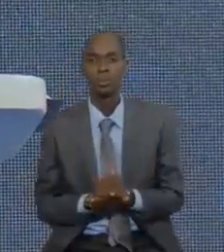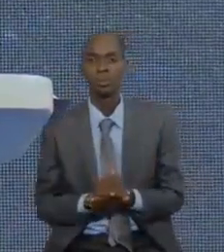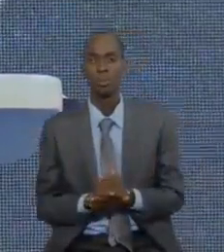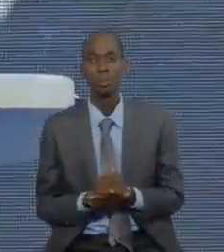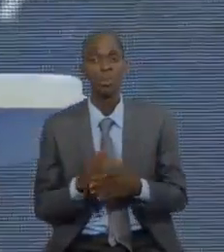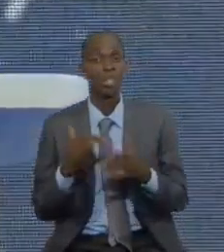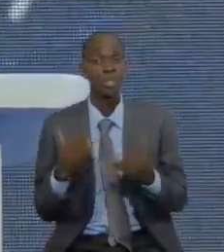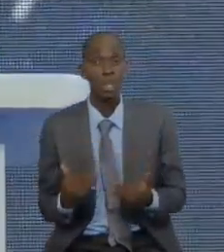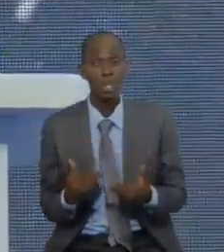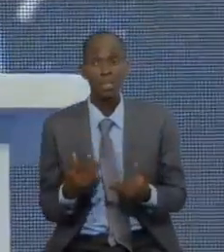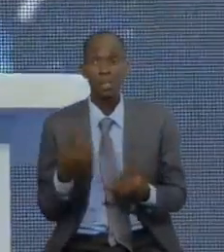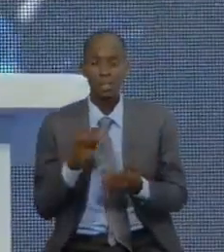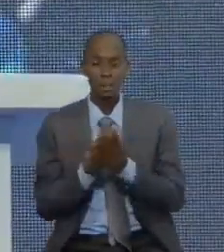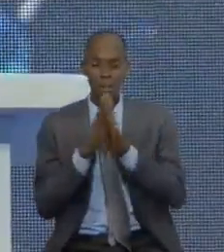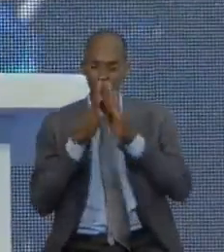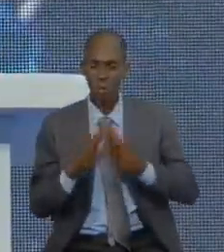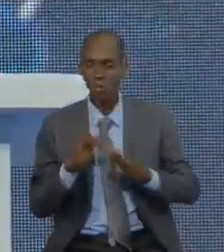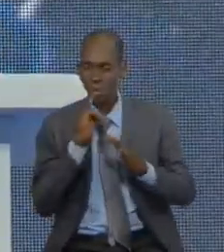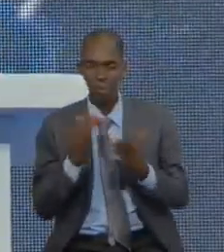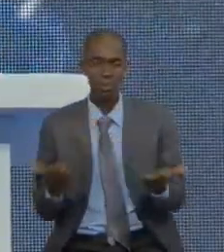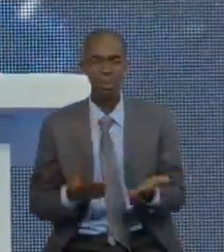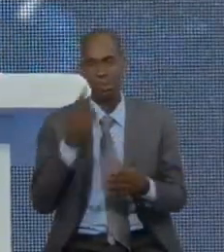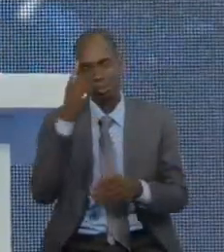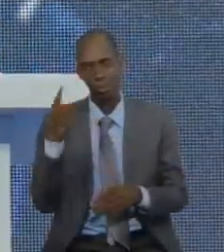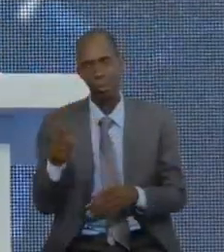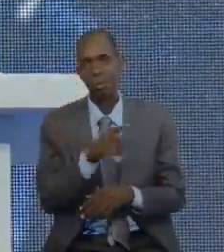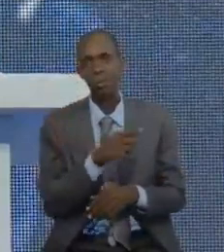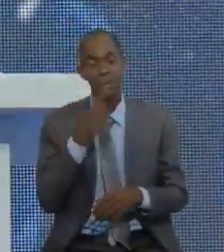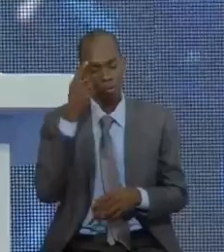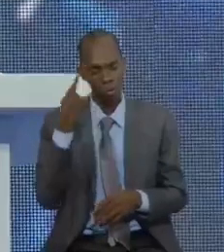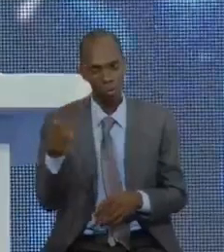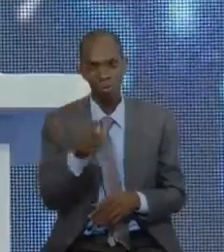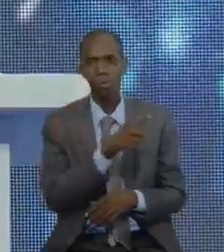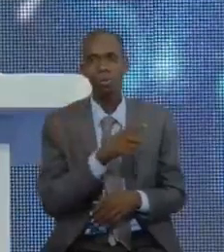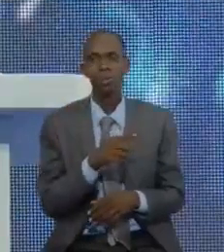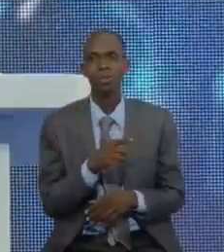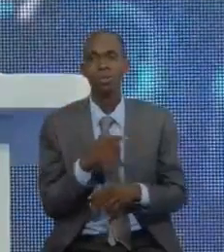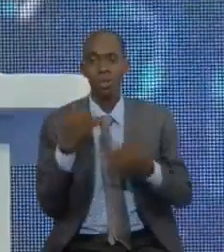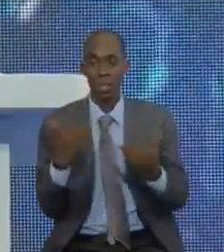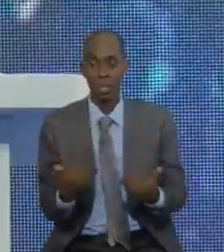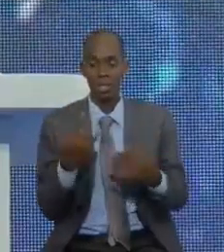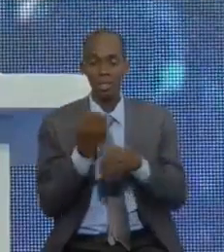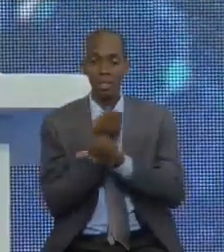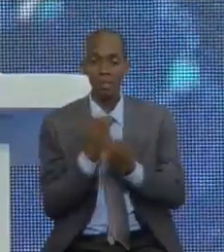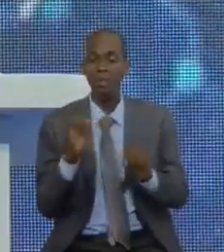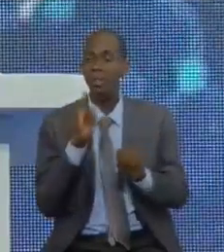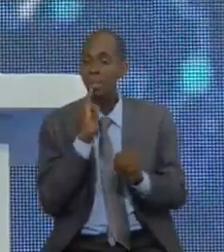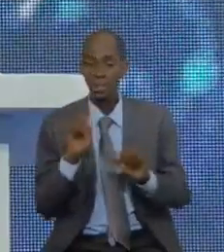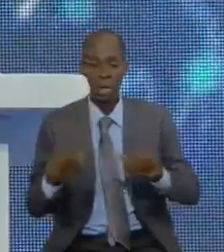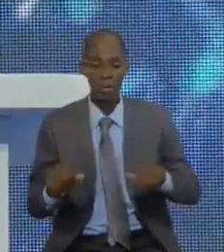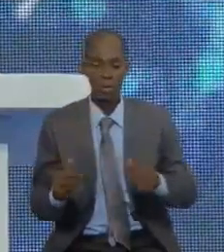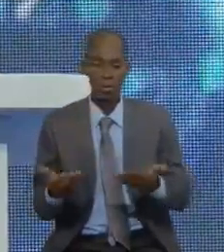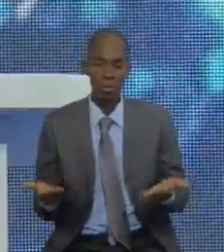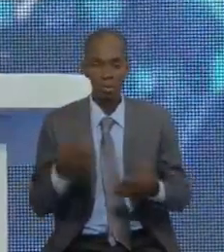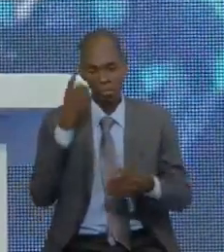Now the peace is available for you. Now the salvation is available for